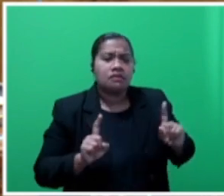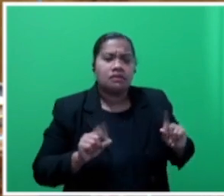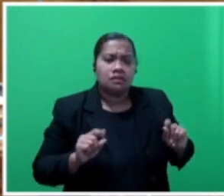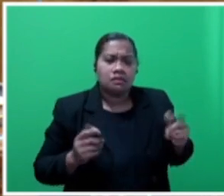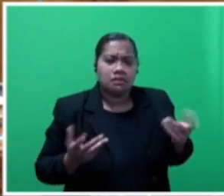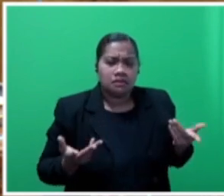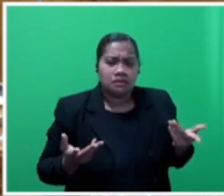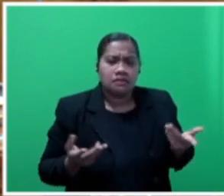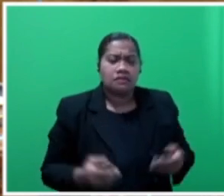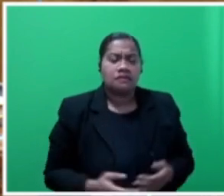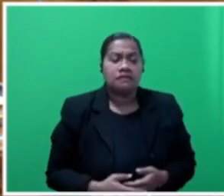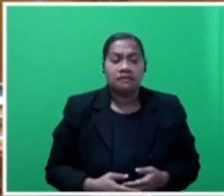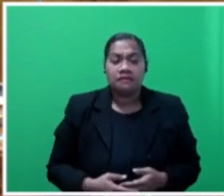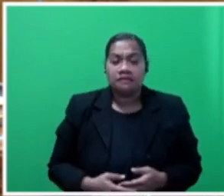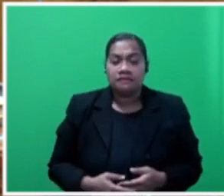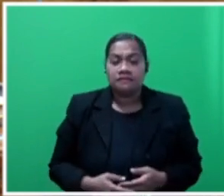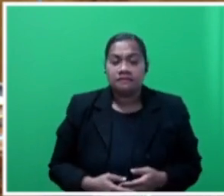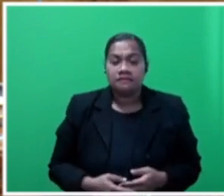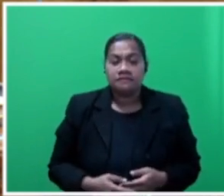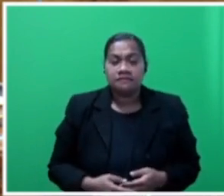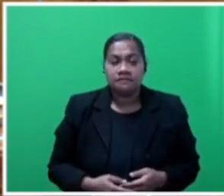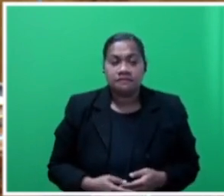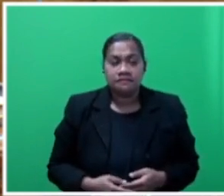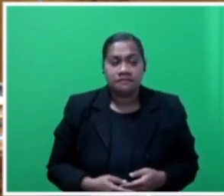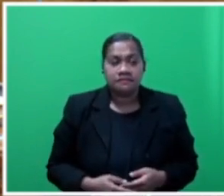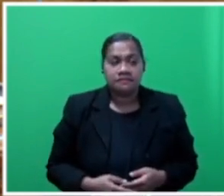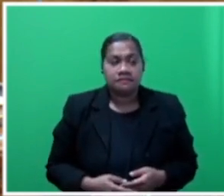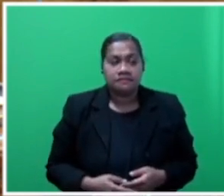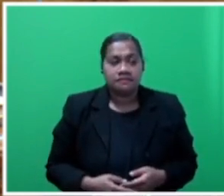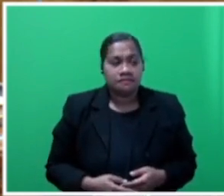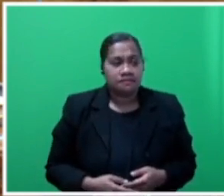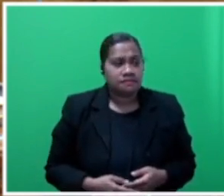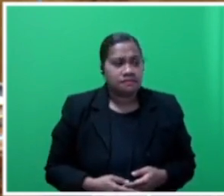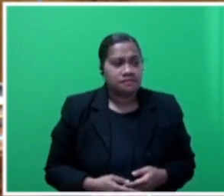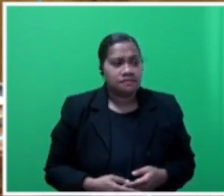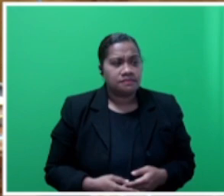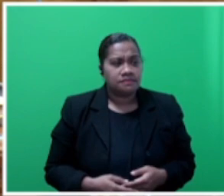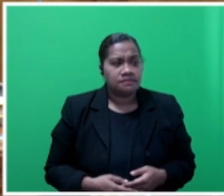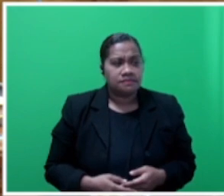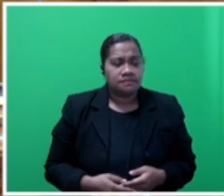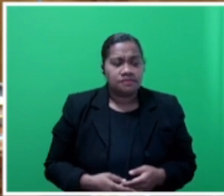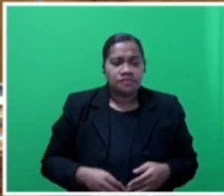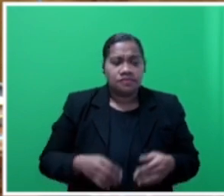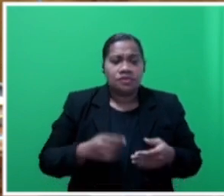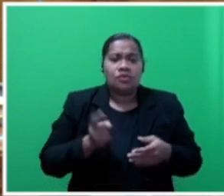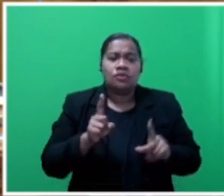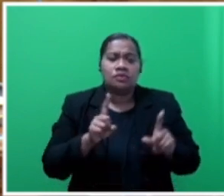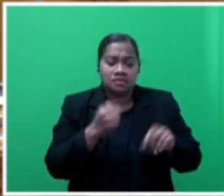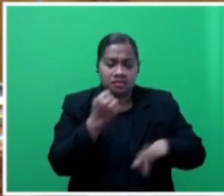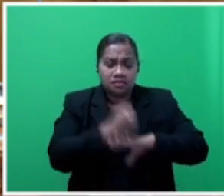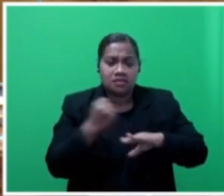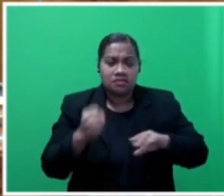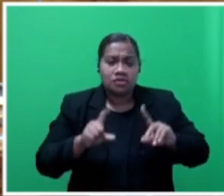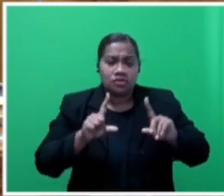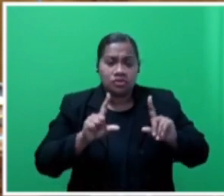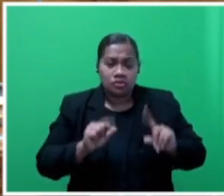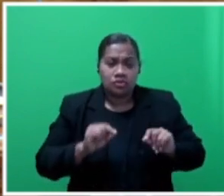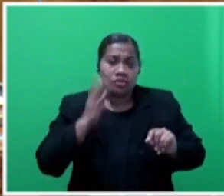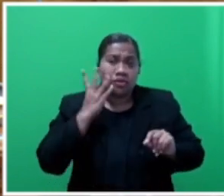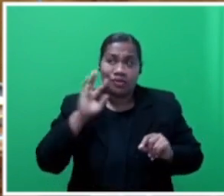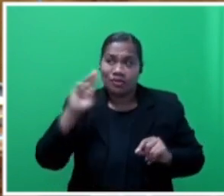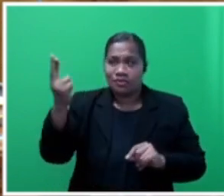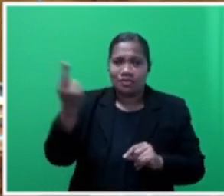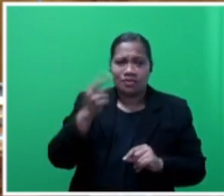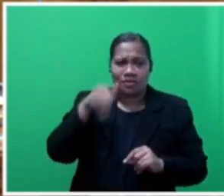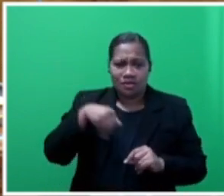least address the plight of our poor people when they do return home, or when they make visits